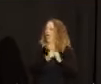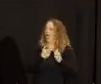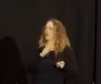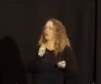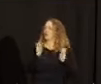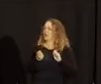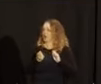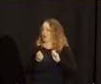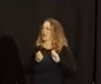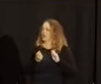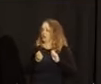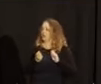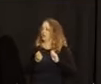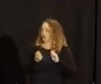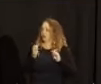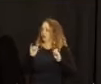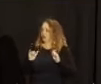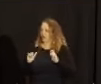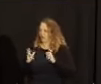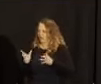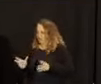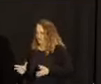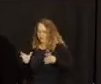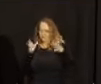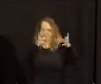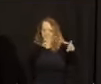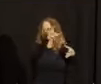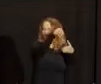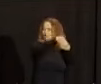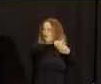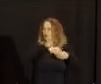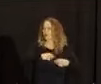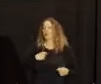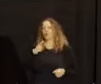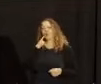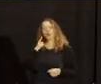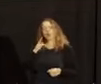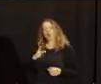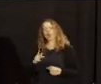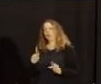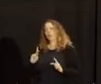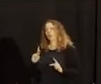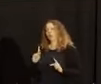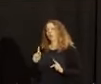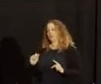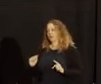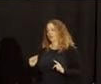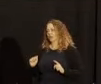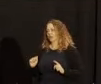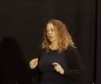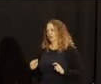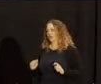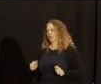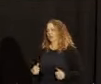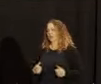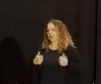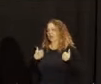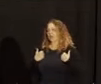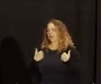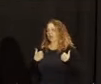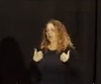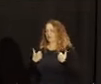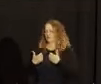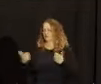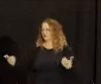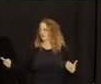around increasing that representation? You know, we know that over 1/3 of people with disabilities live in the South. And yet we